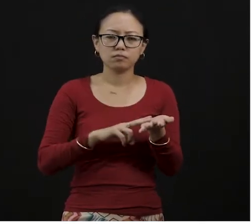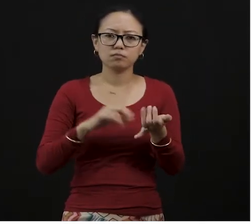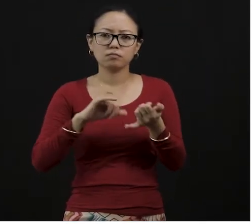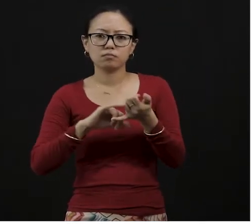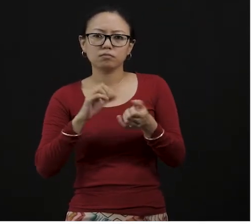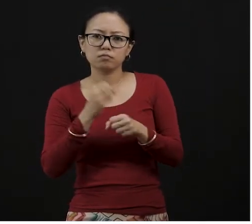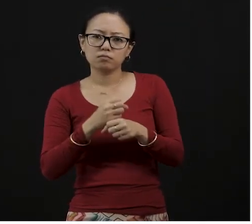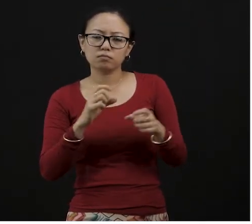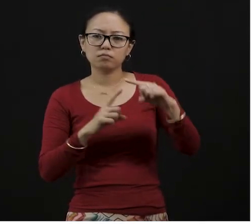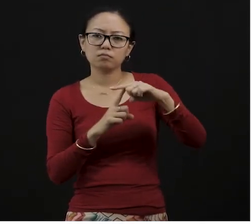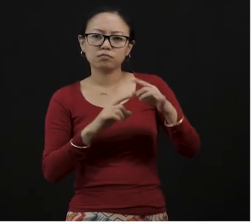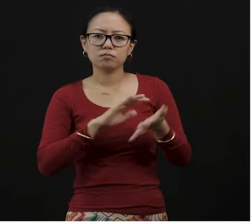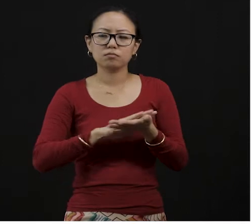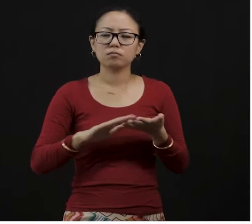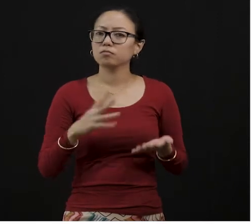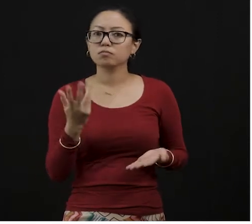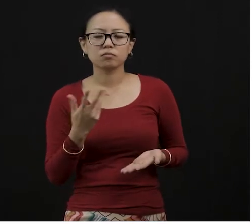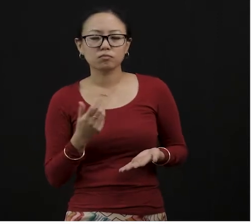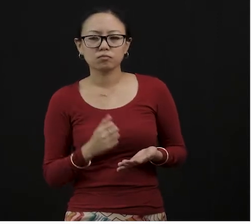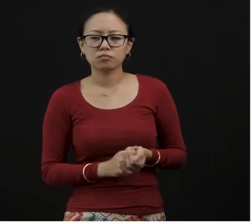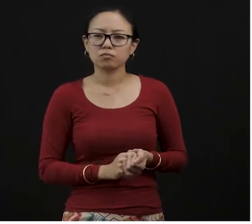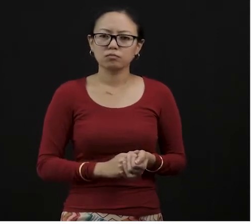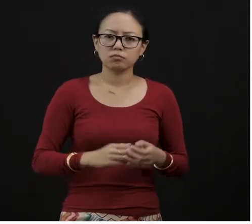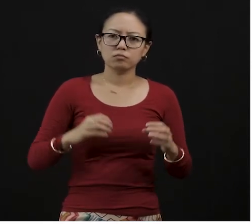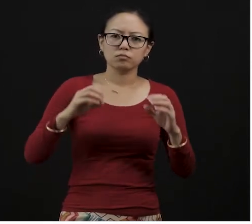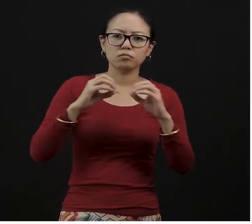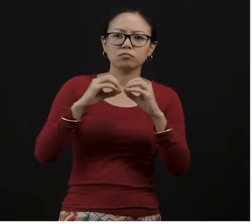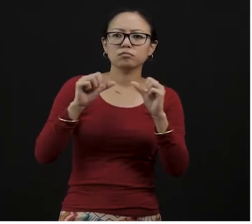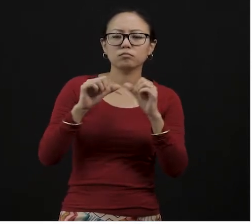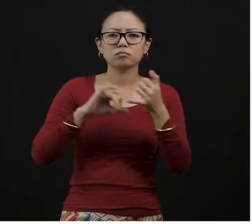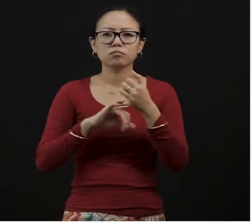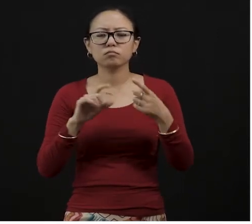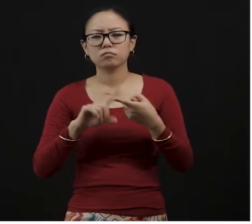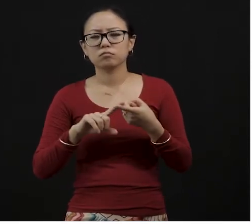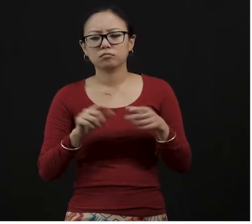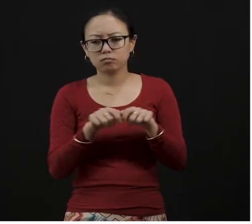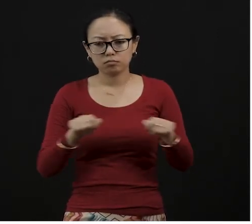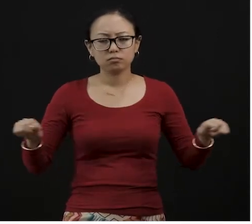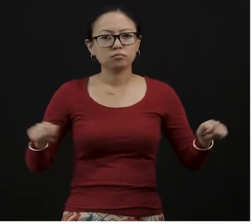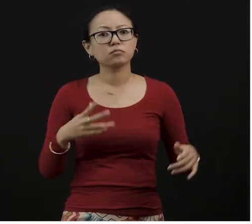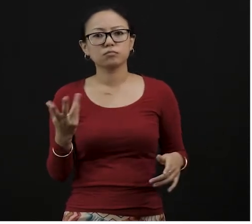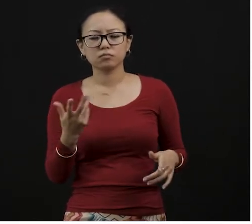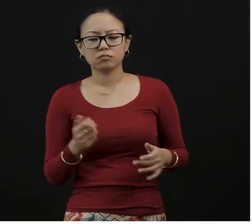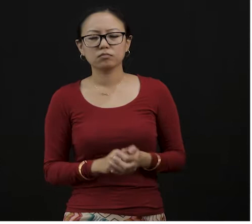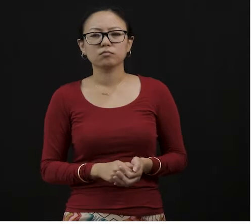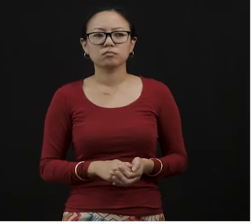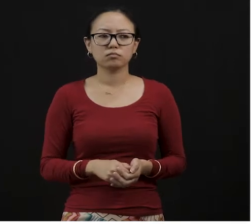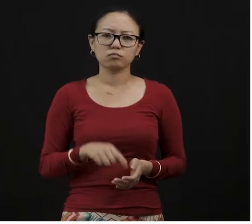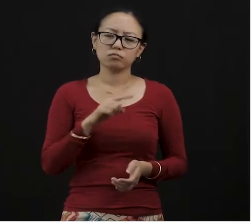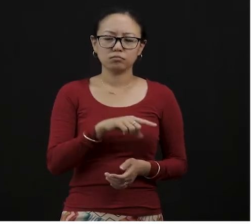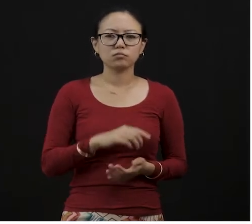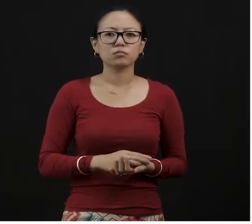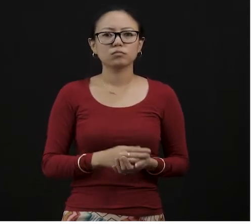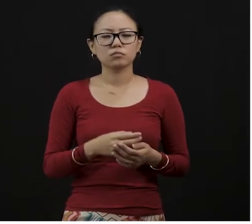So non-standard unit are those units which are not fixed. Okay, which are not fixed. But your standard unit are fixed for a